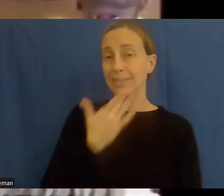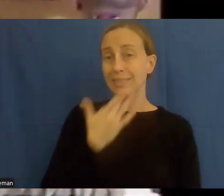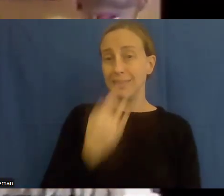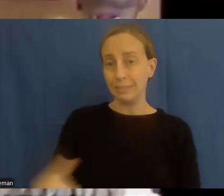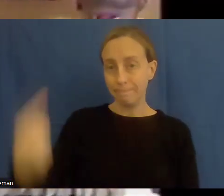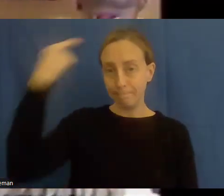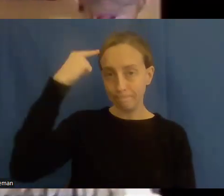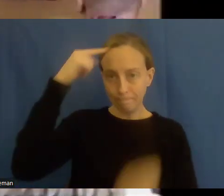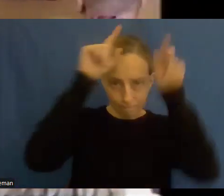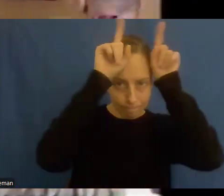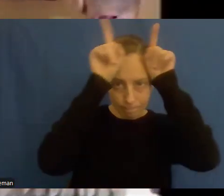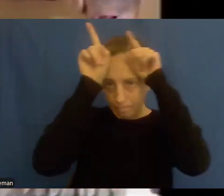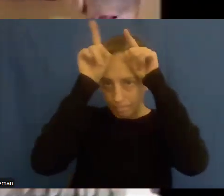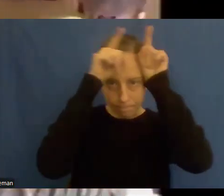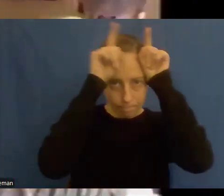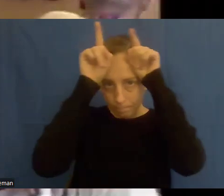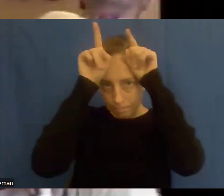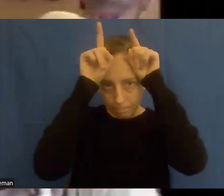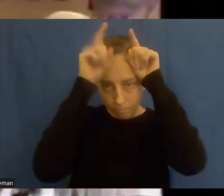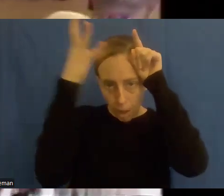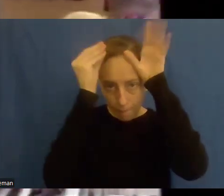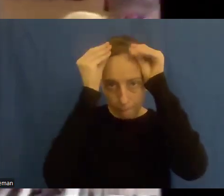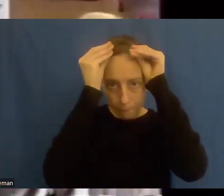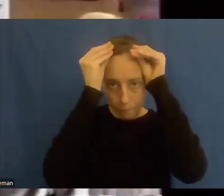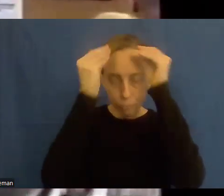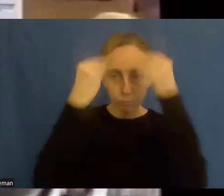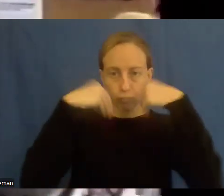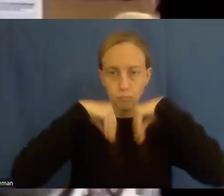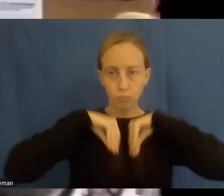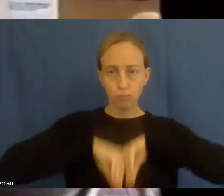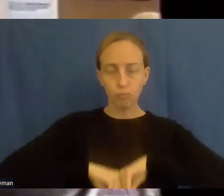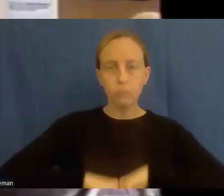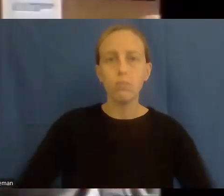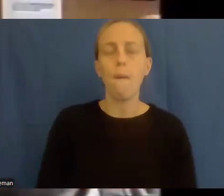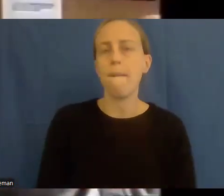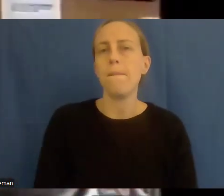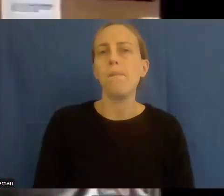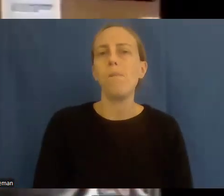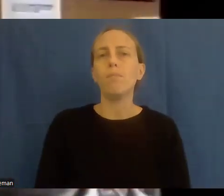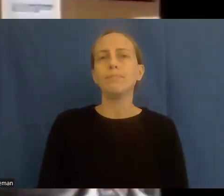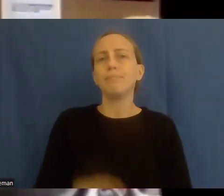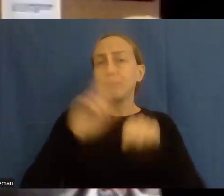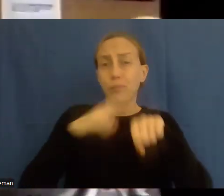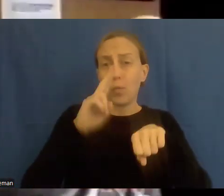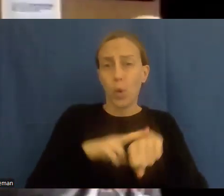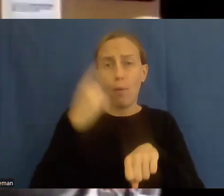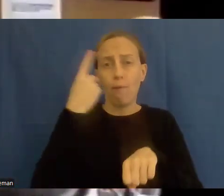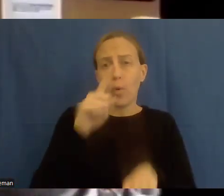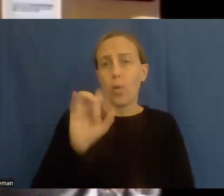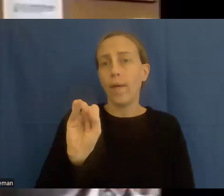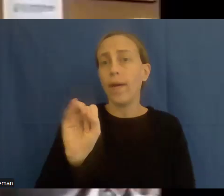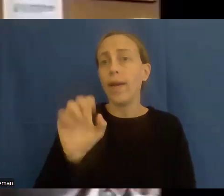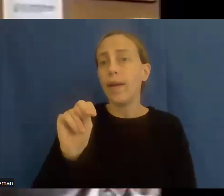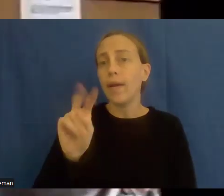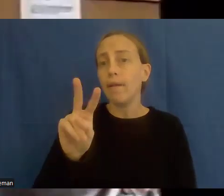anterior end. And you're going to find that this is not unusual in invertebrate animals. We're going to be talking about crayfish later on that